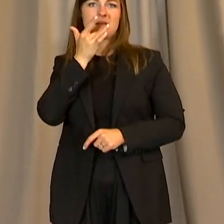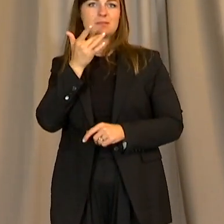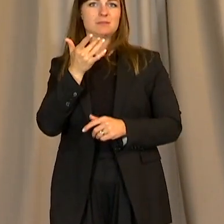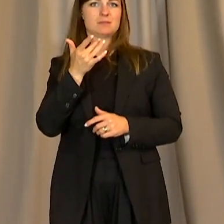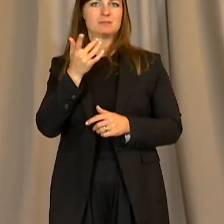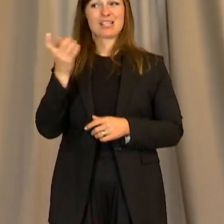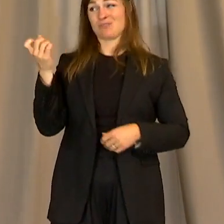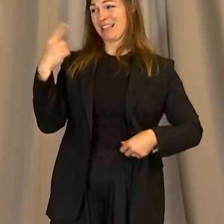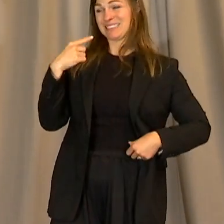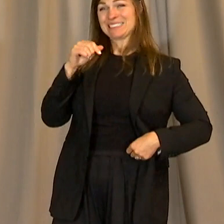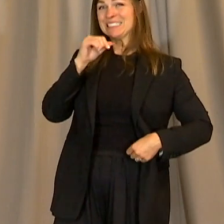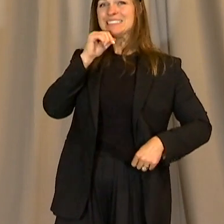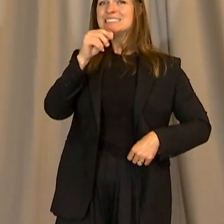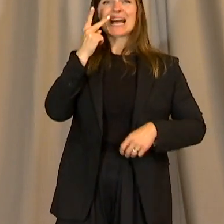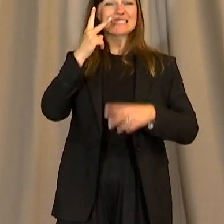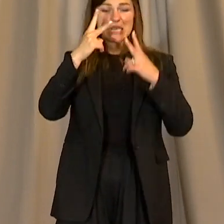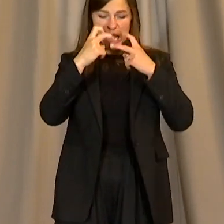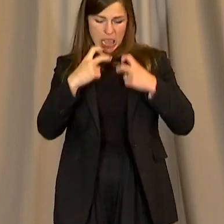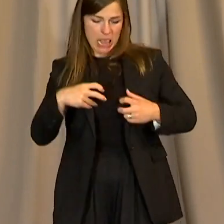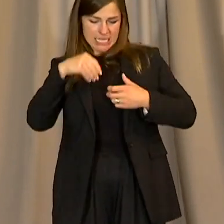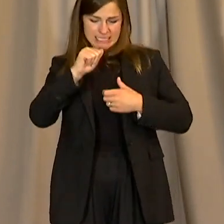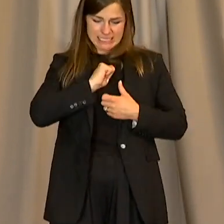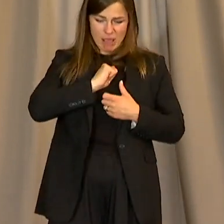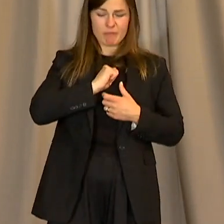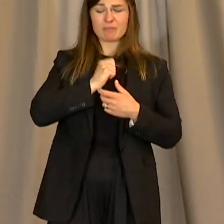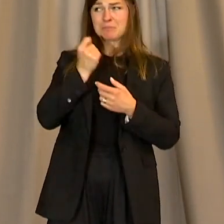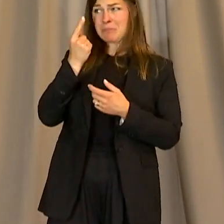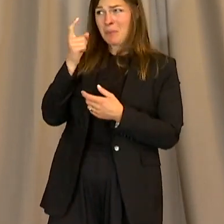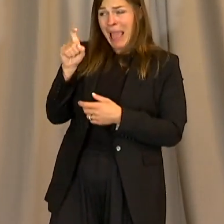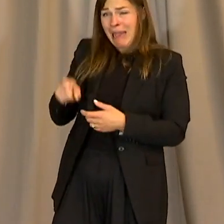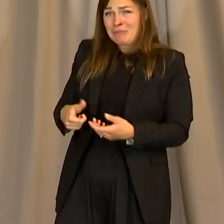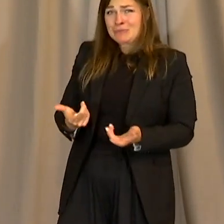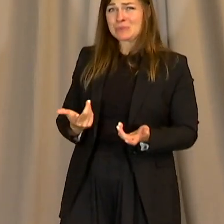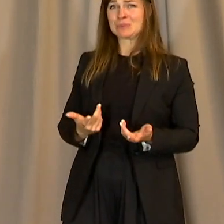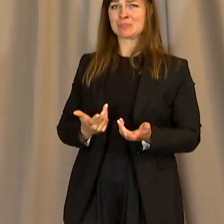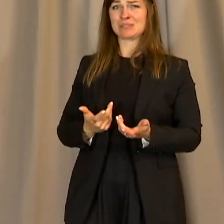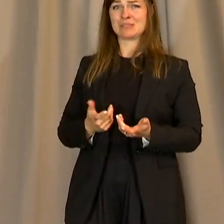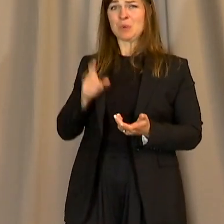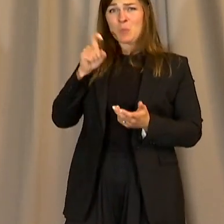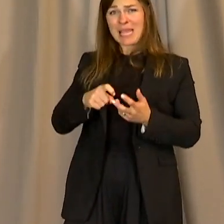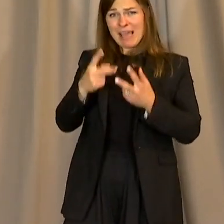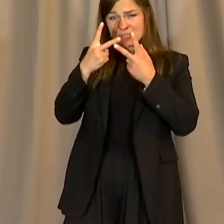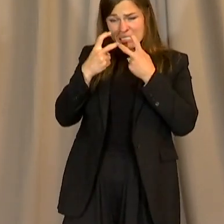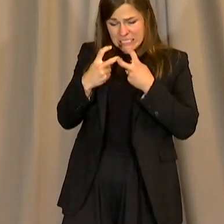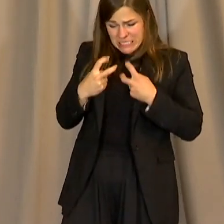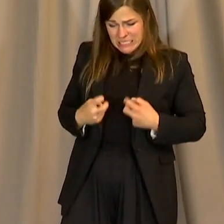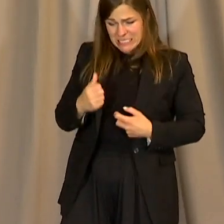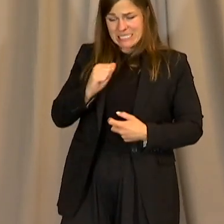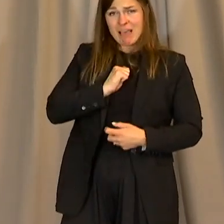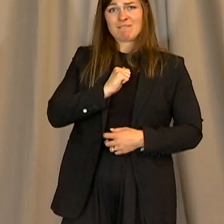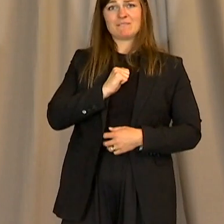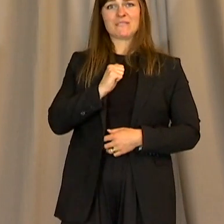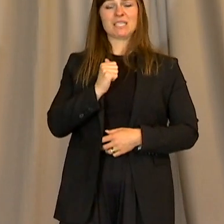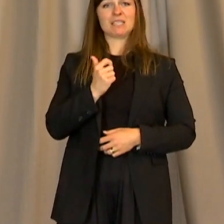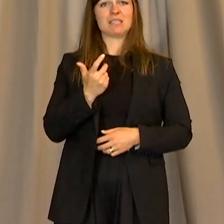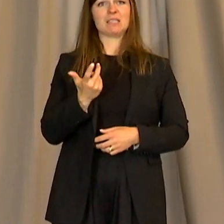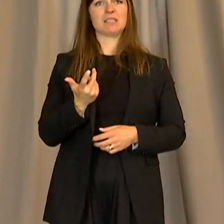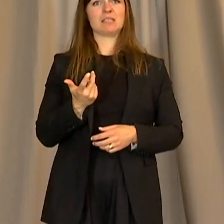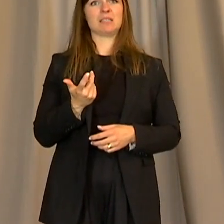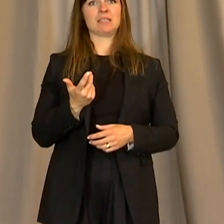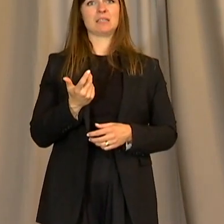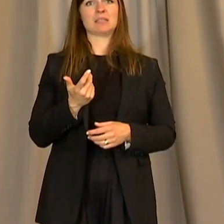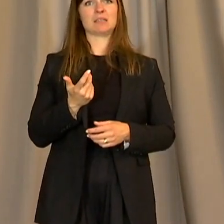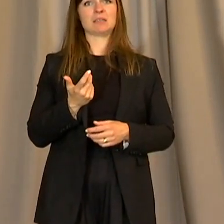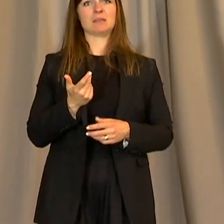to look at self, but we have to, right? We have to look at self. And that's going